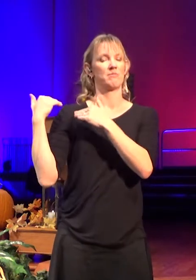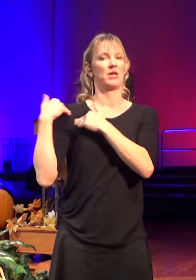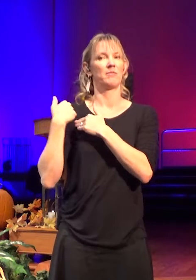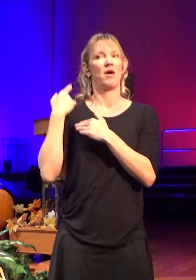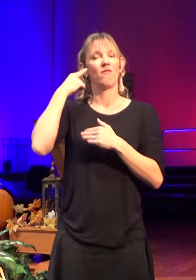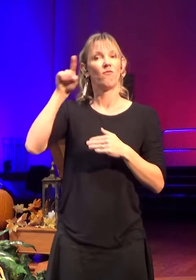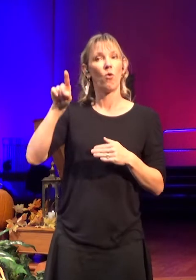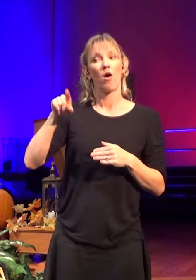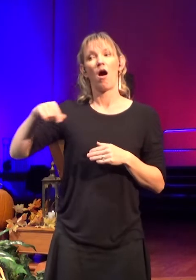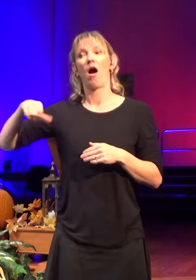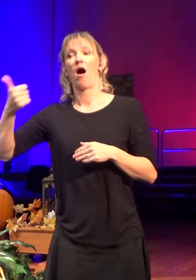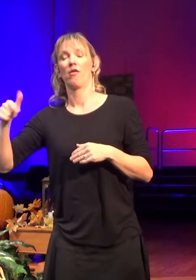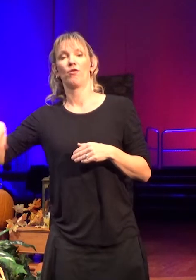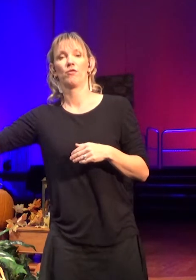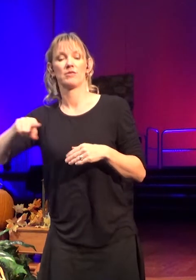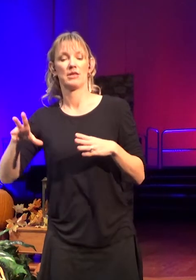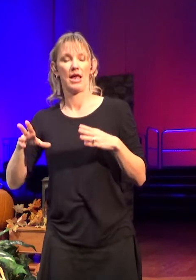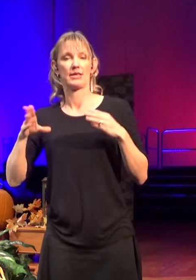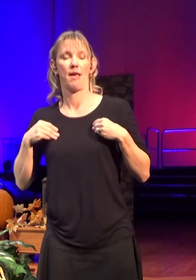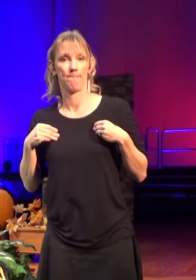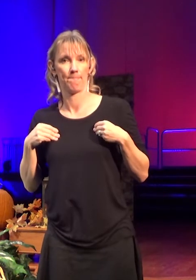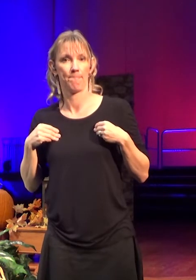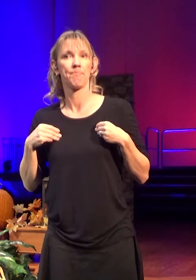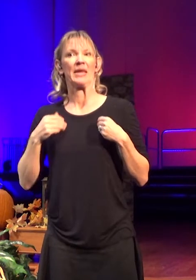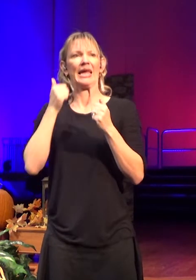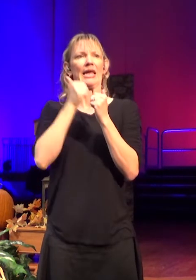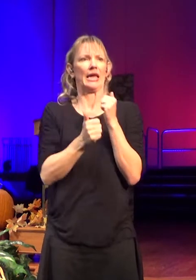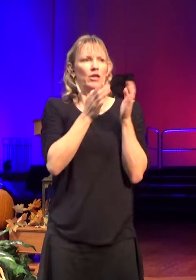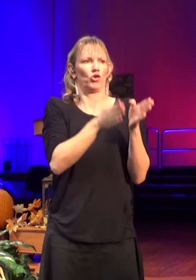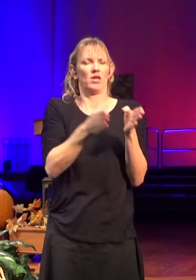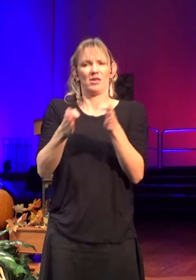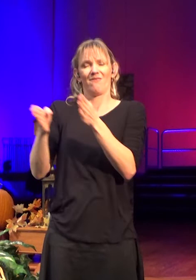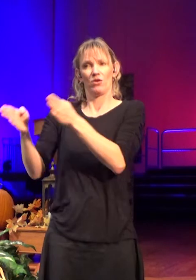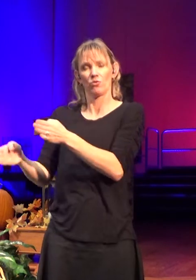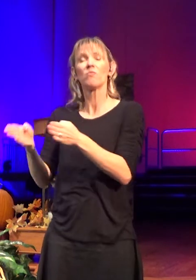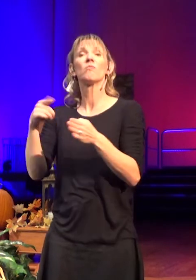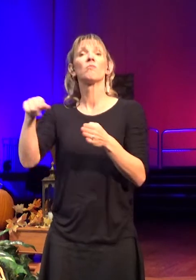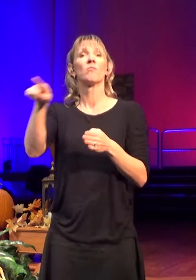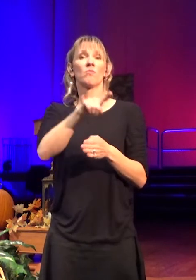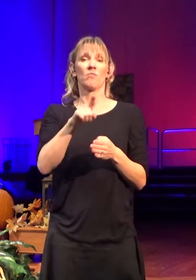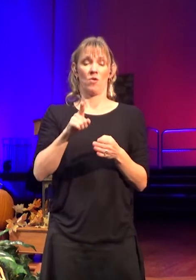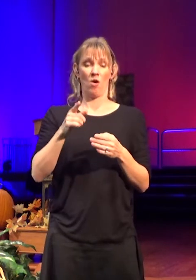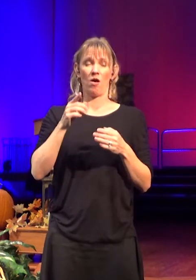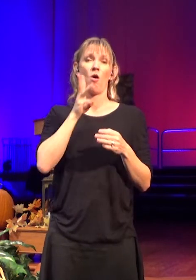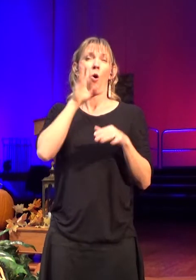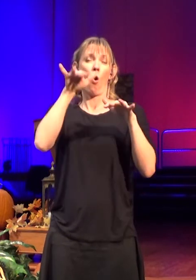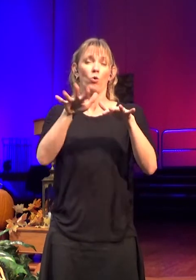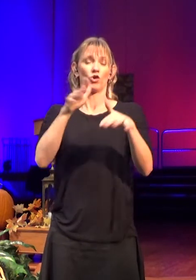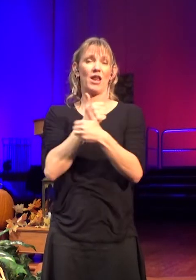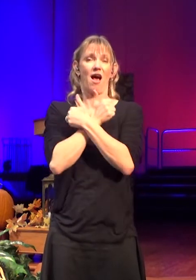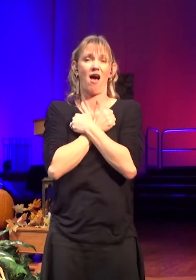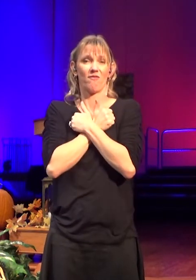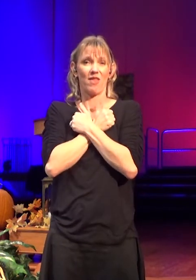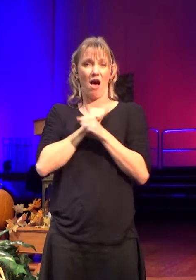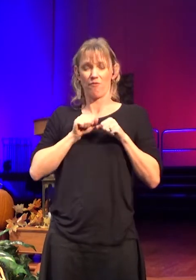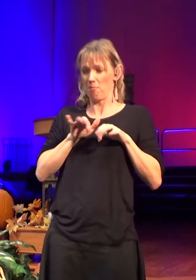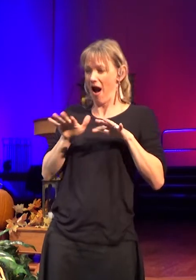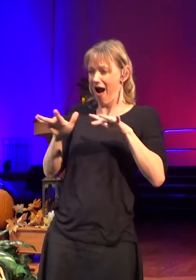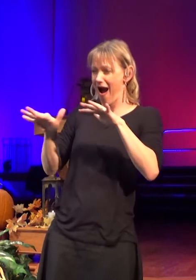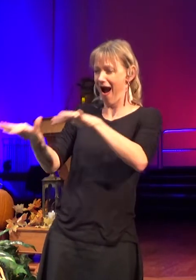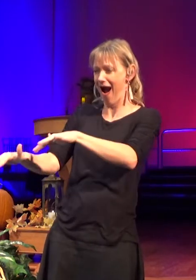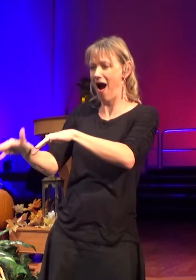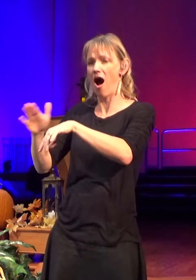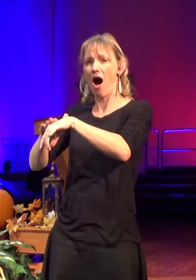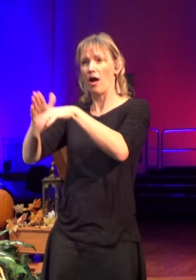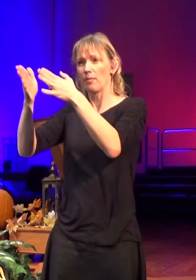be responsible for the acceptance of others. Each is an individual. Though you poured an ocean of love over